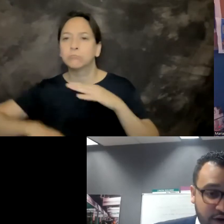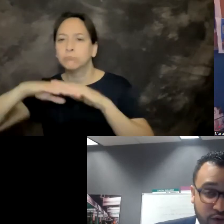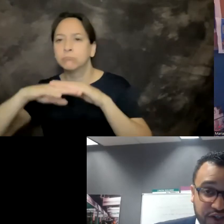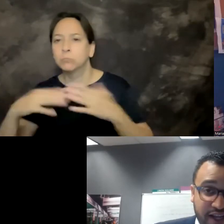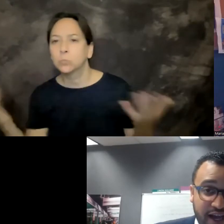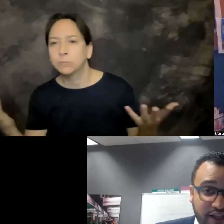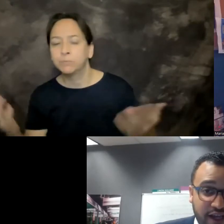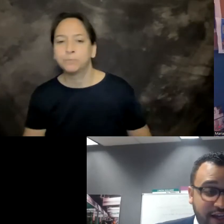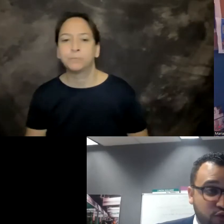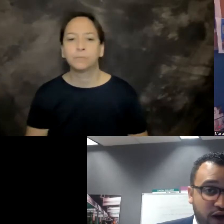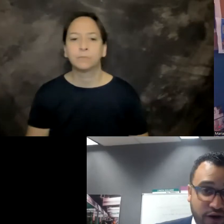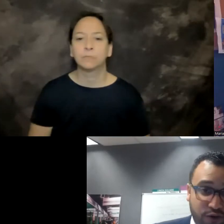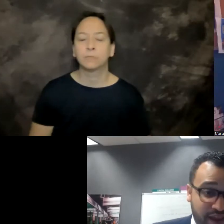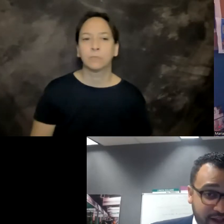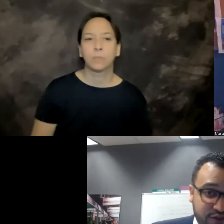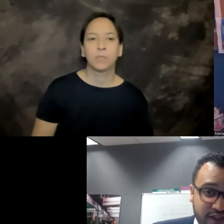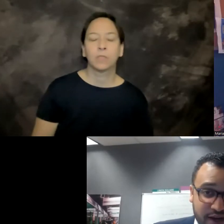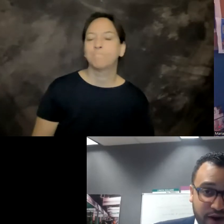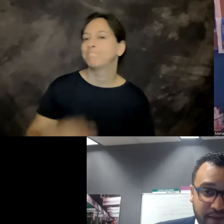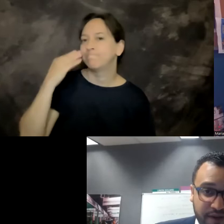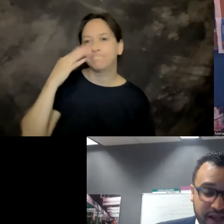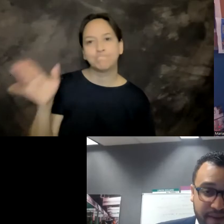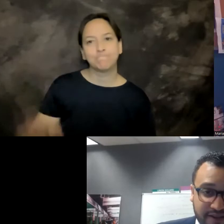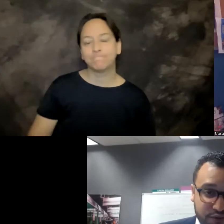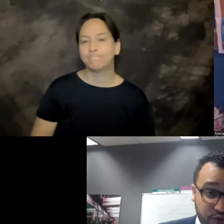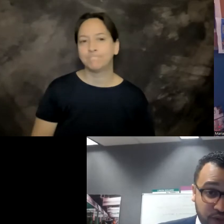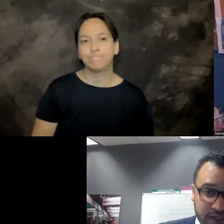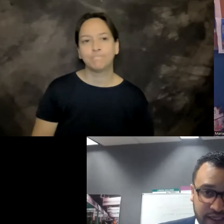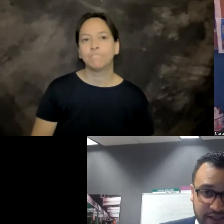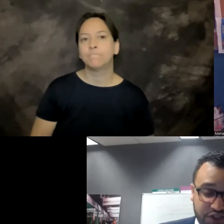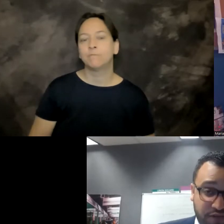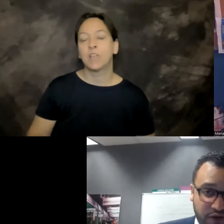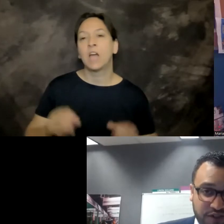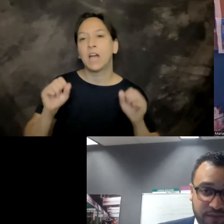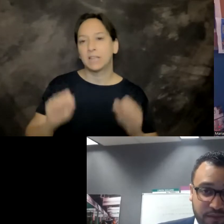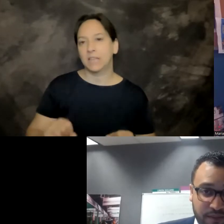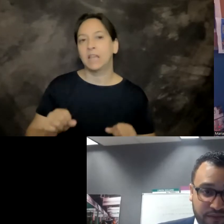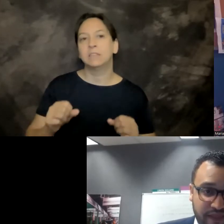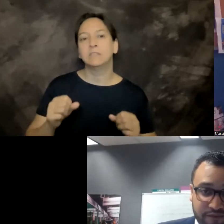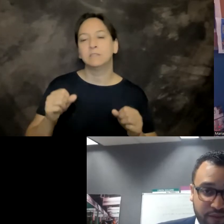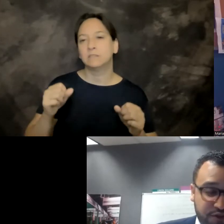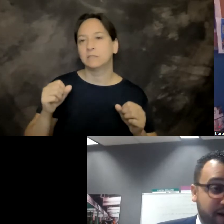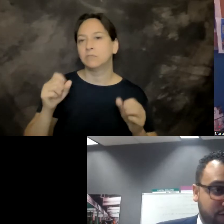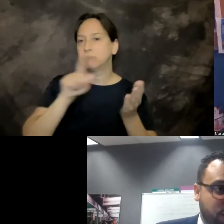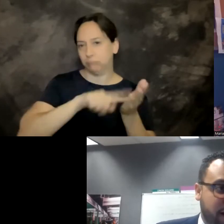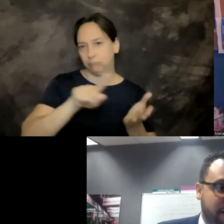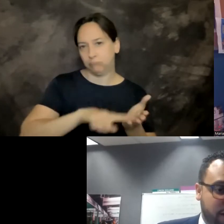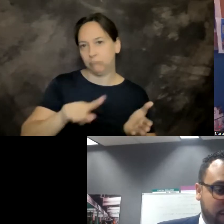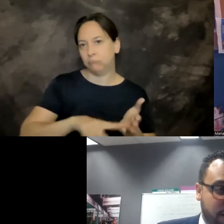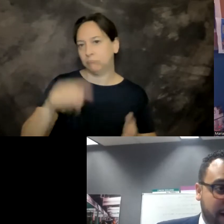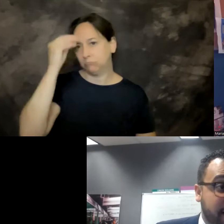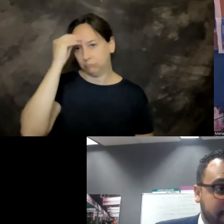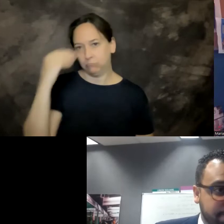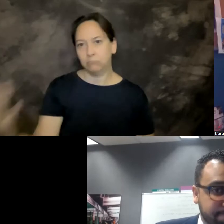That's a great question. Apologize. I do not know the answer to that, and we're happy to get back to the chief and her team and provide that information, but I do not have